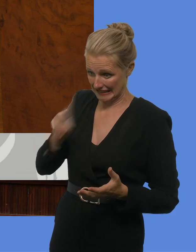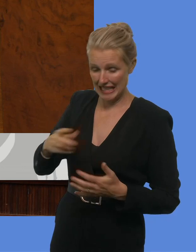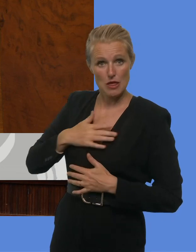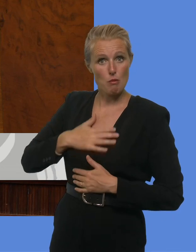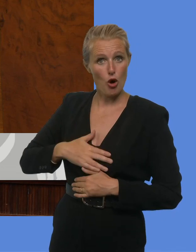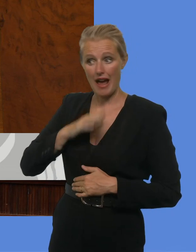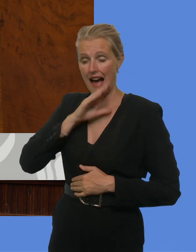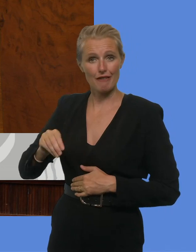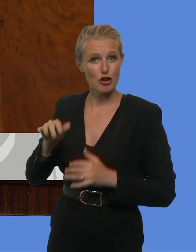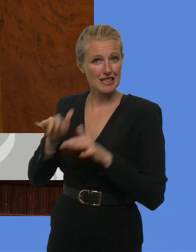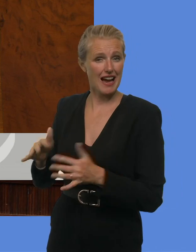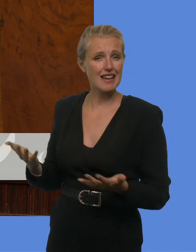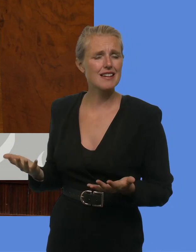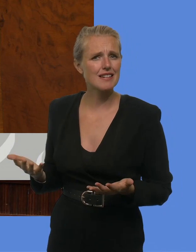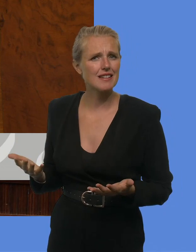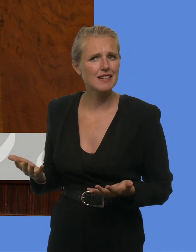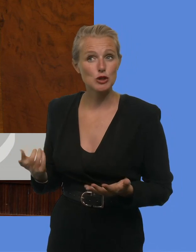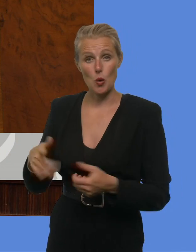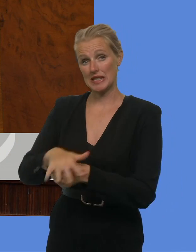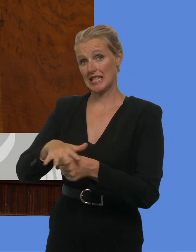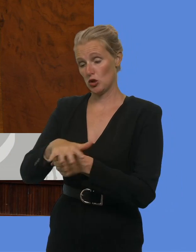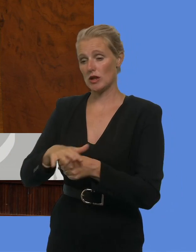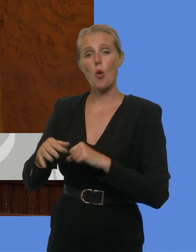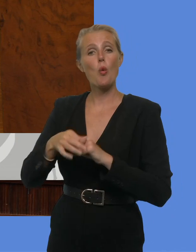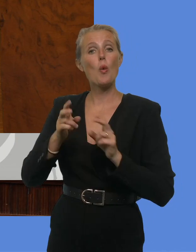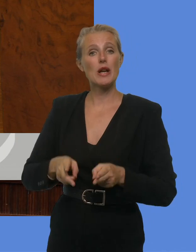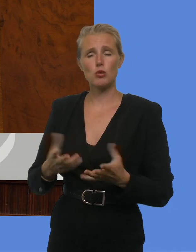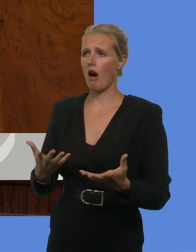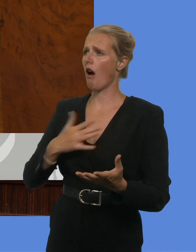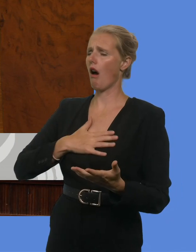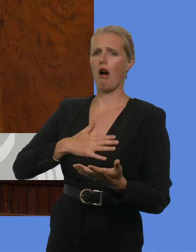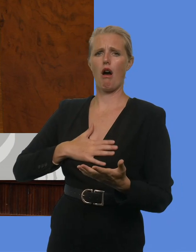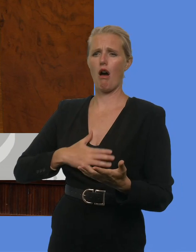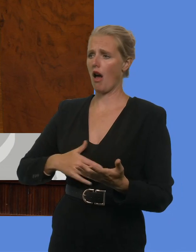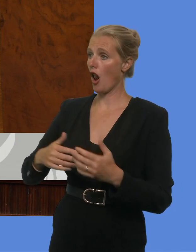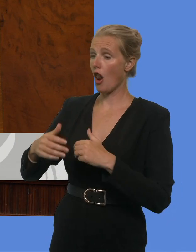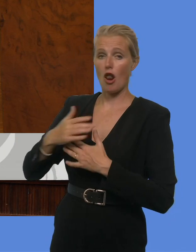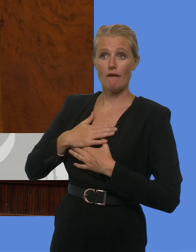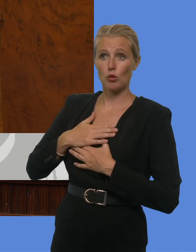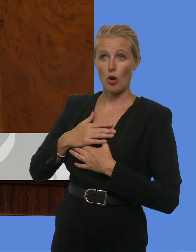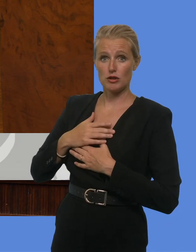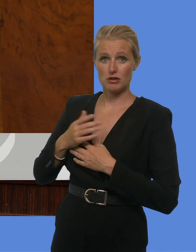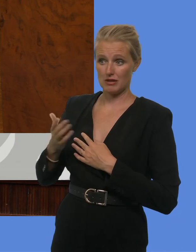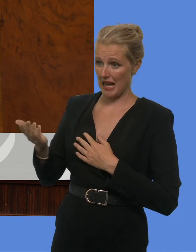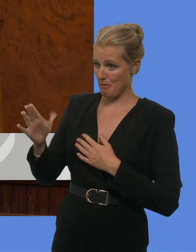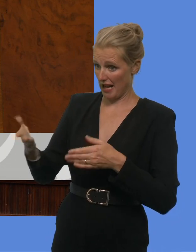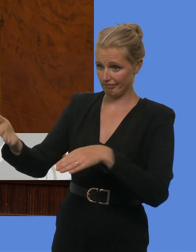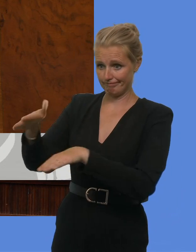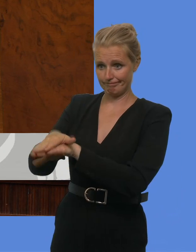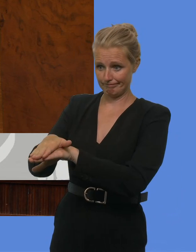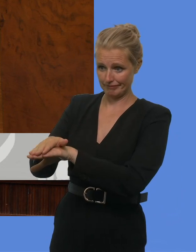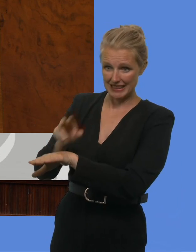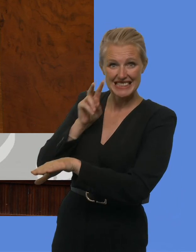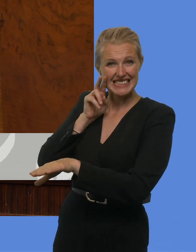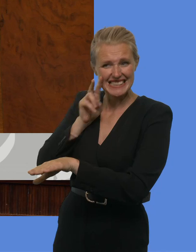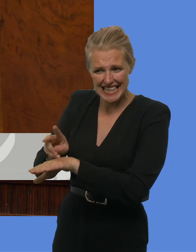the attack. So we have a situation where widows are being penalised because their loved ones come back to them in a closed coffin. Surely